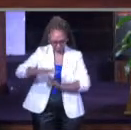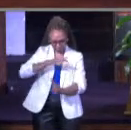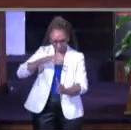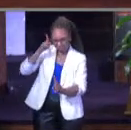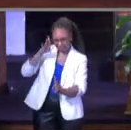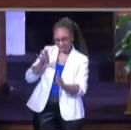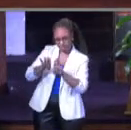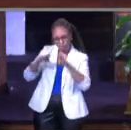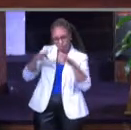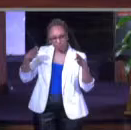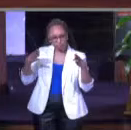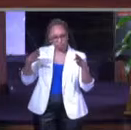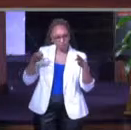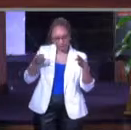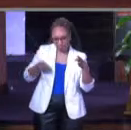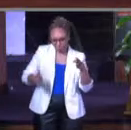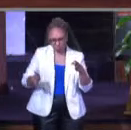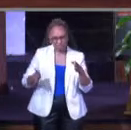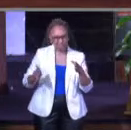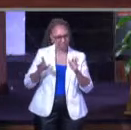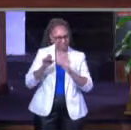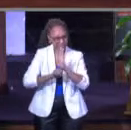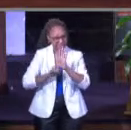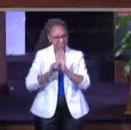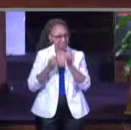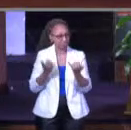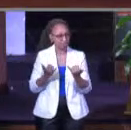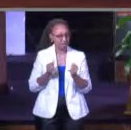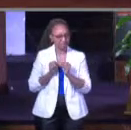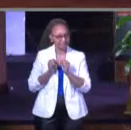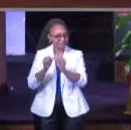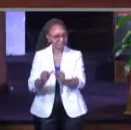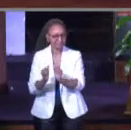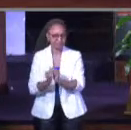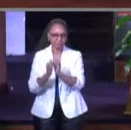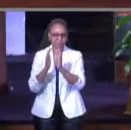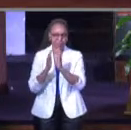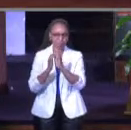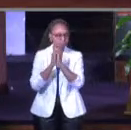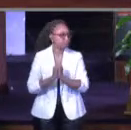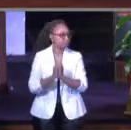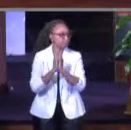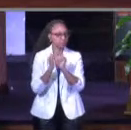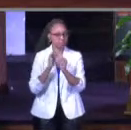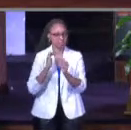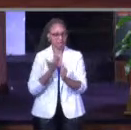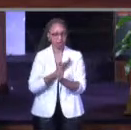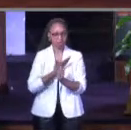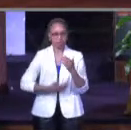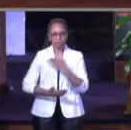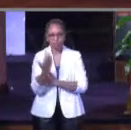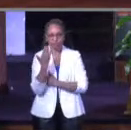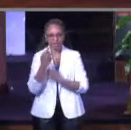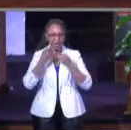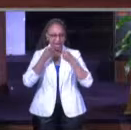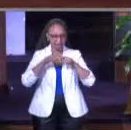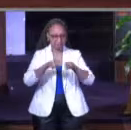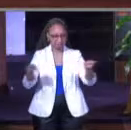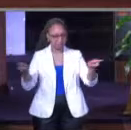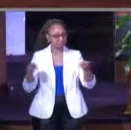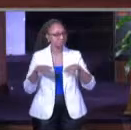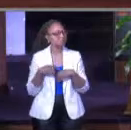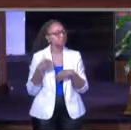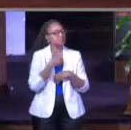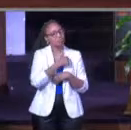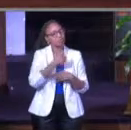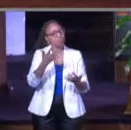door season. Now let us go further into worship with our morning announcements. We